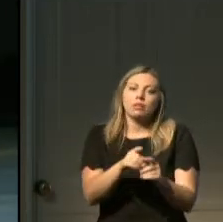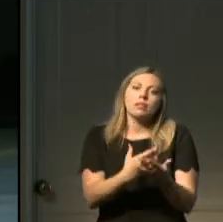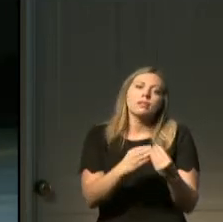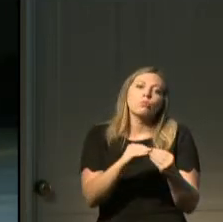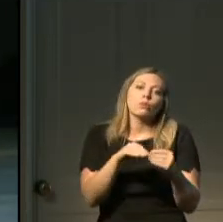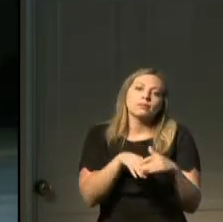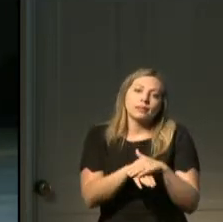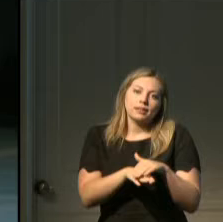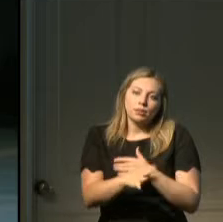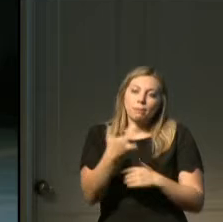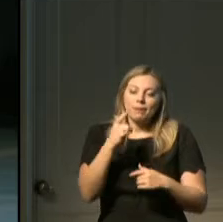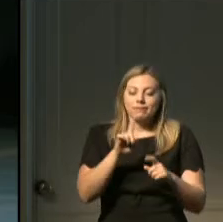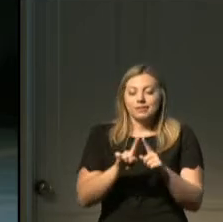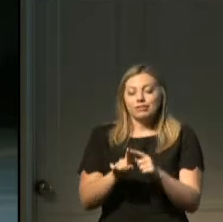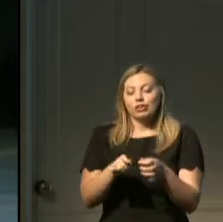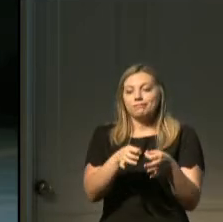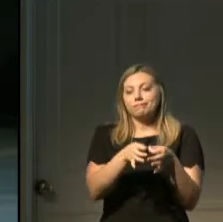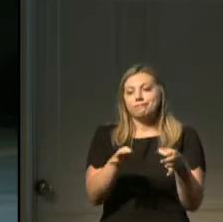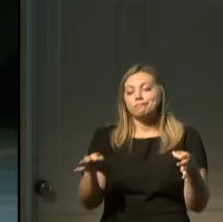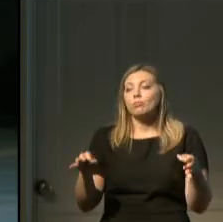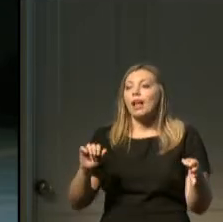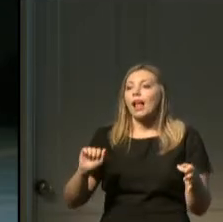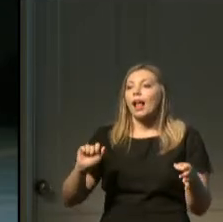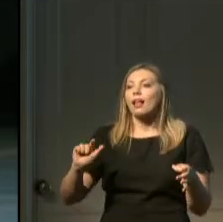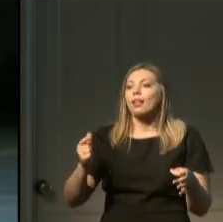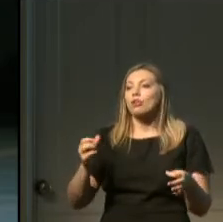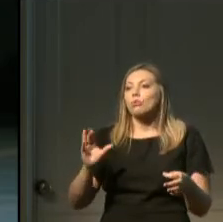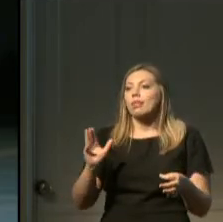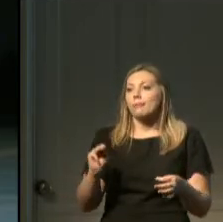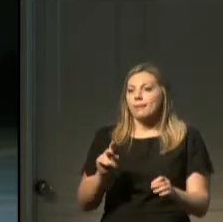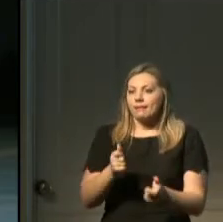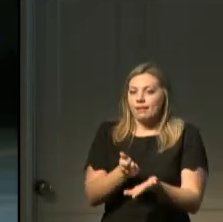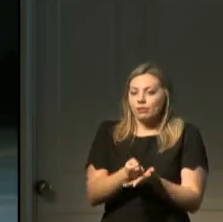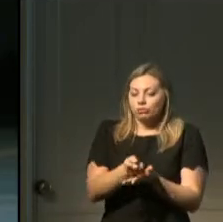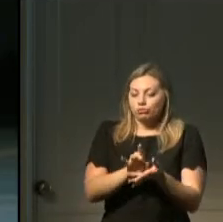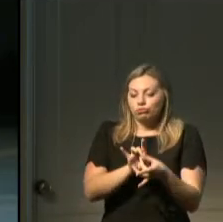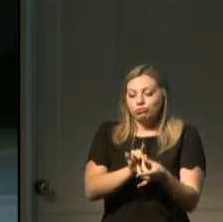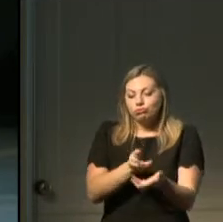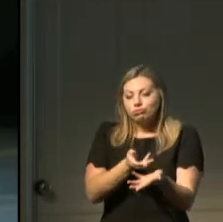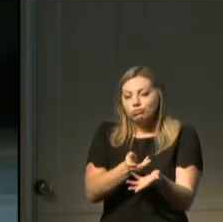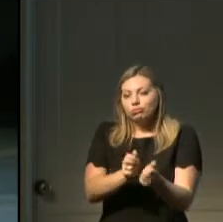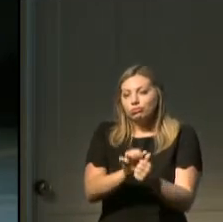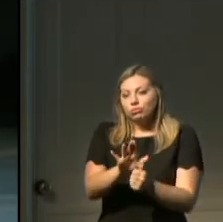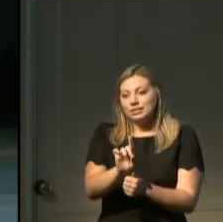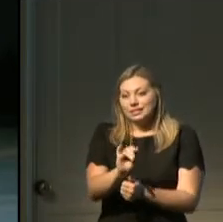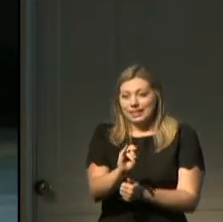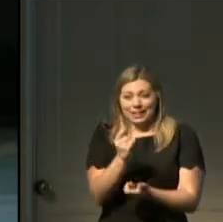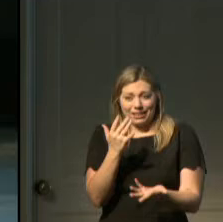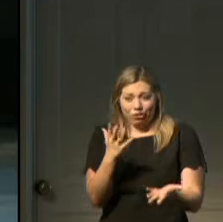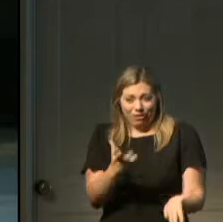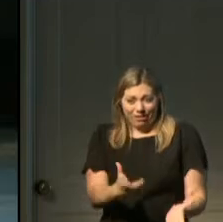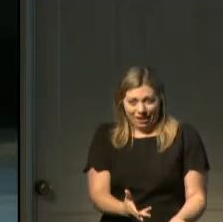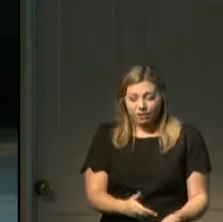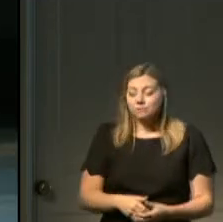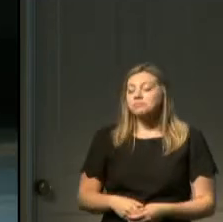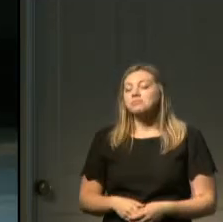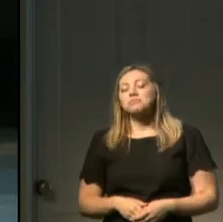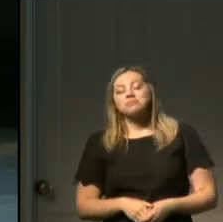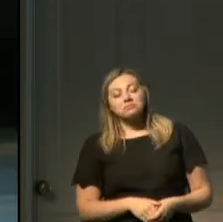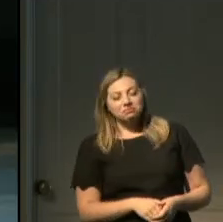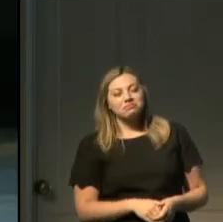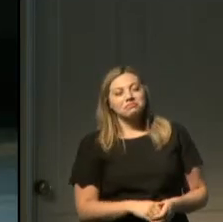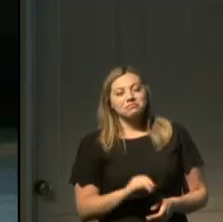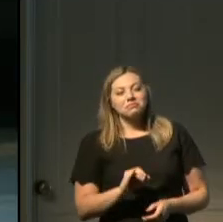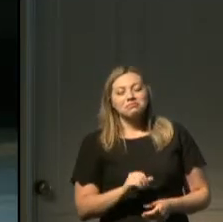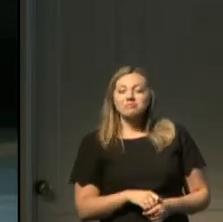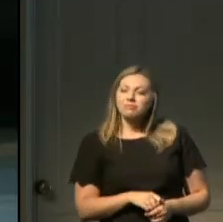because of then the algorithms that can be run to help you relate to your own data once it's there. So you are both kind of in different